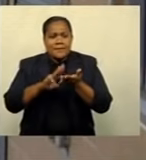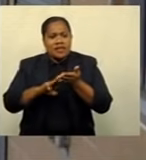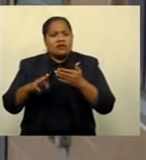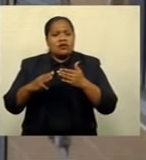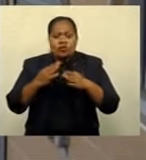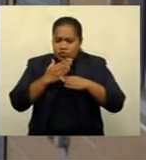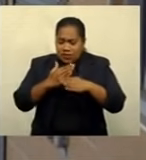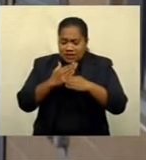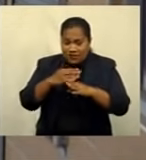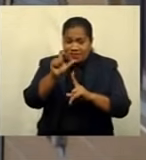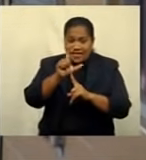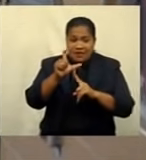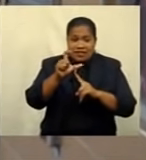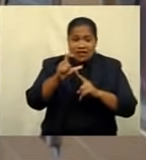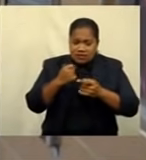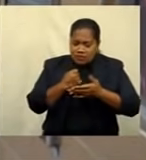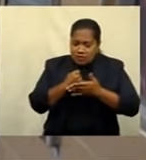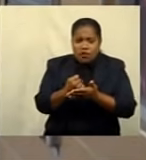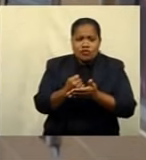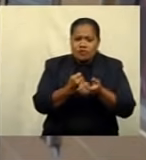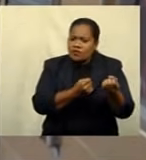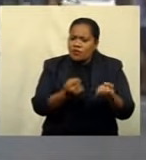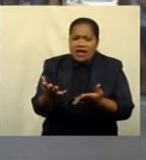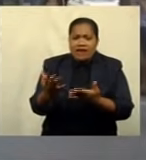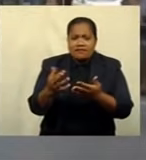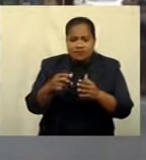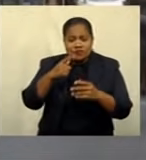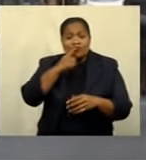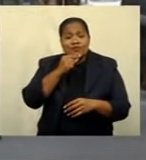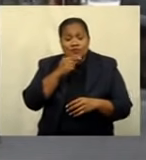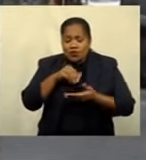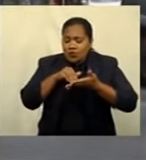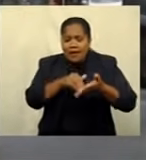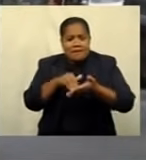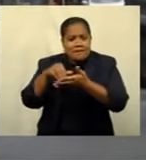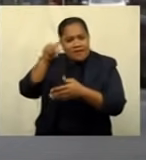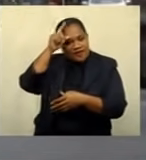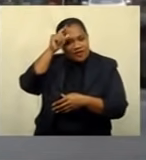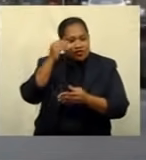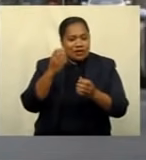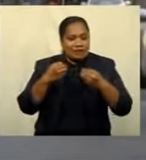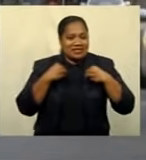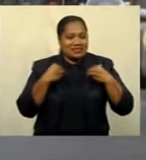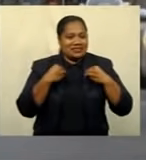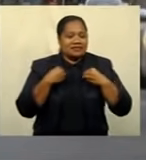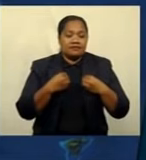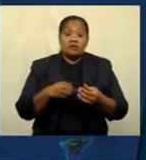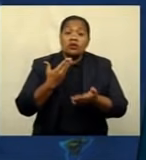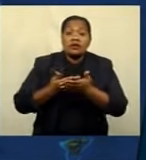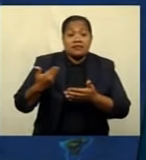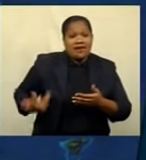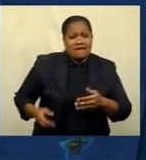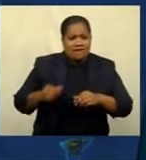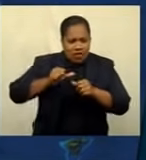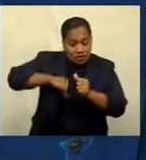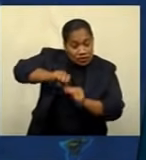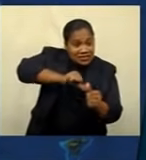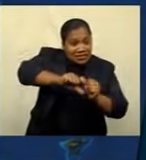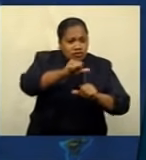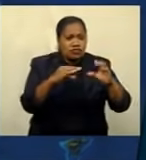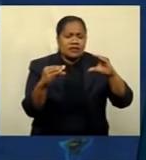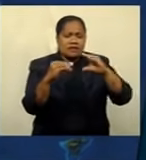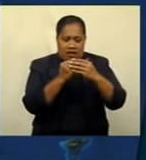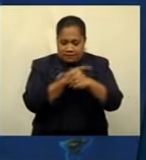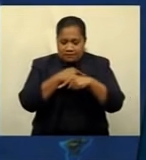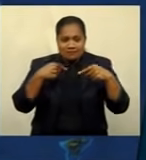support being provided in the form of loans to help Fijian businesses. On behalf of the Association of Banks, we are